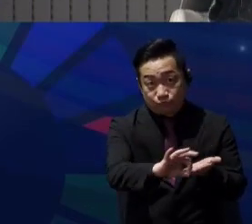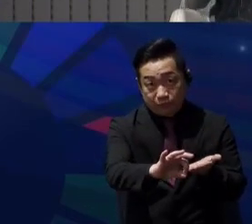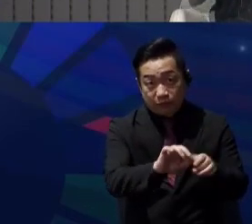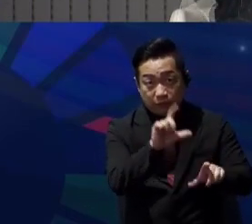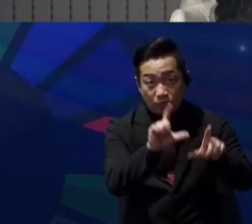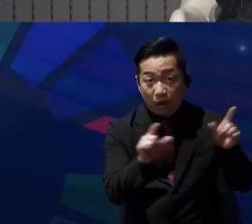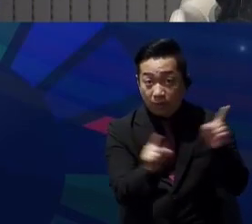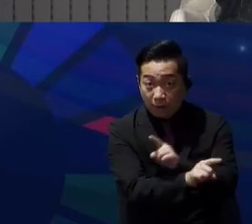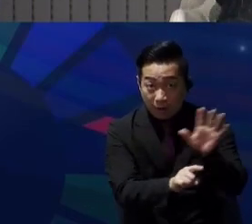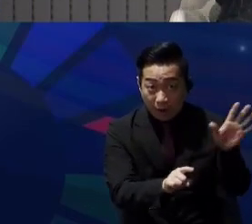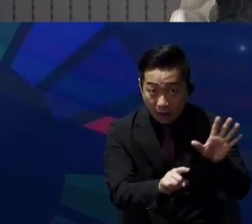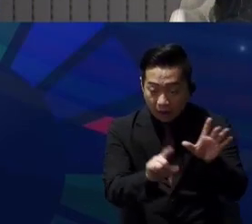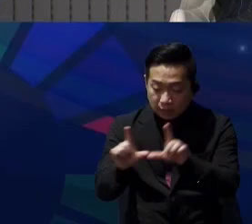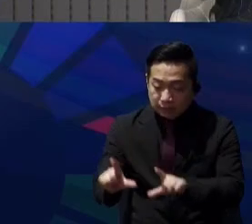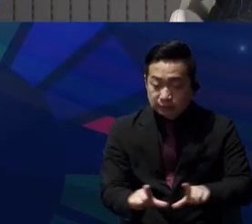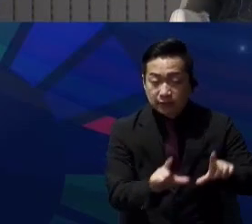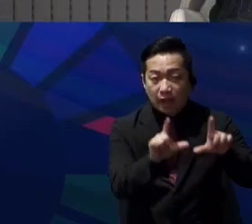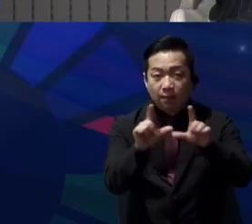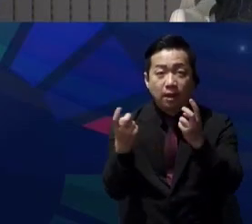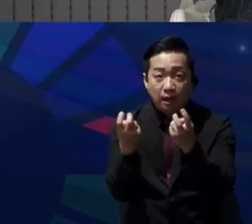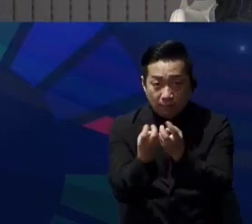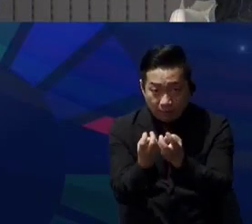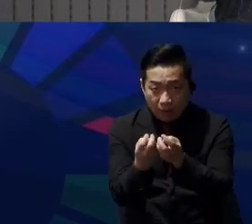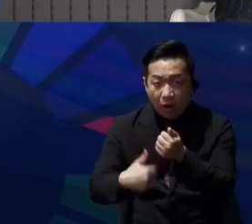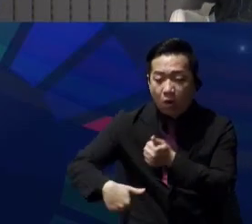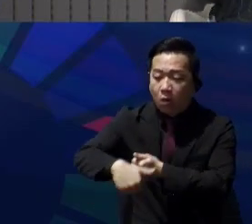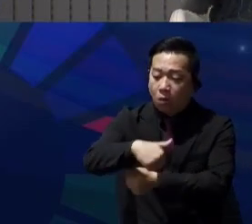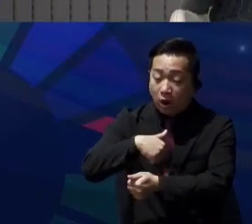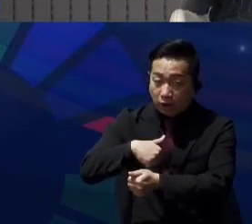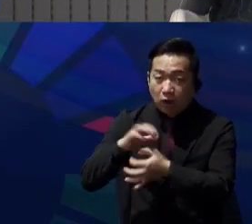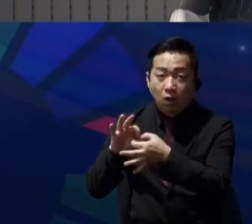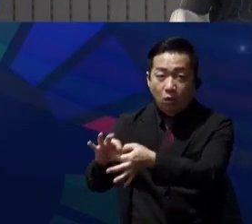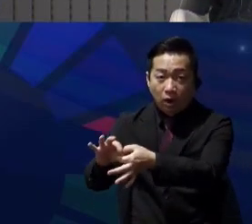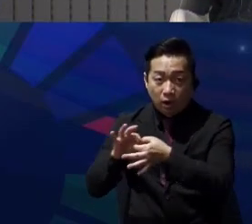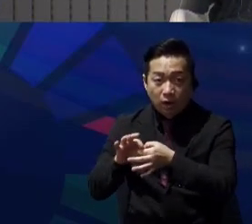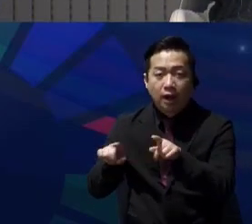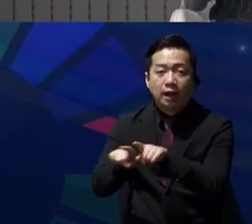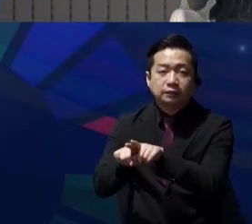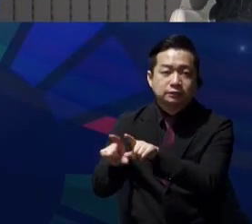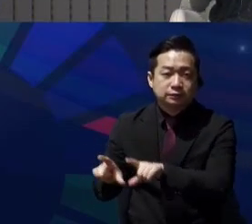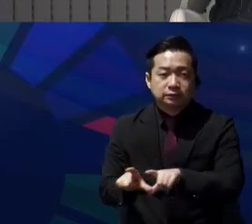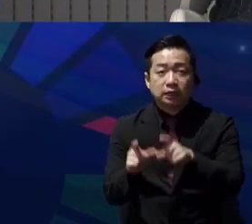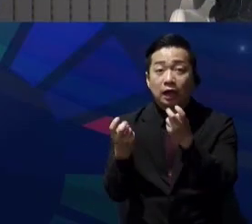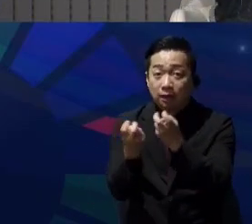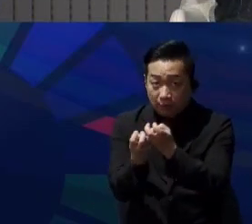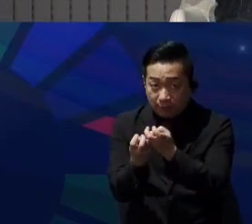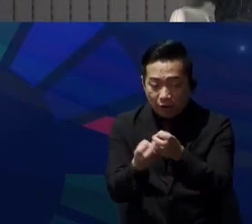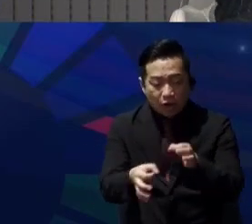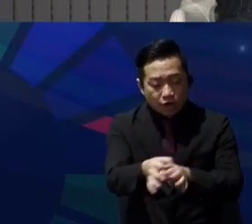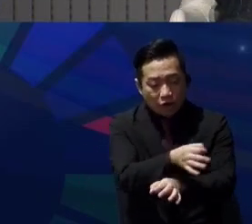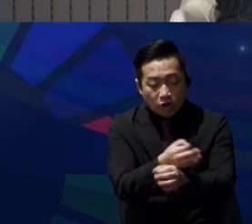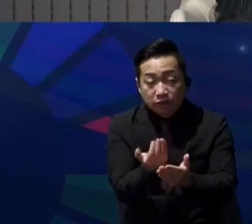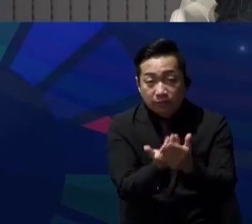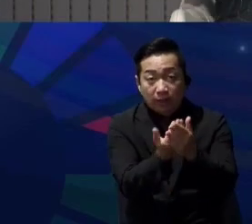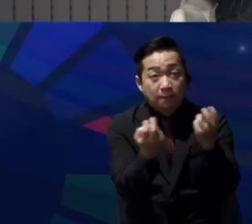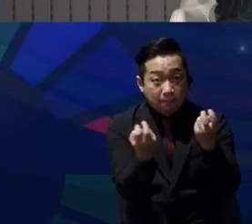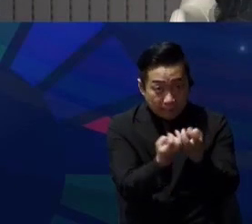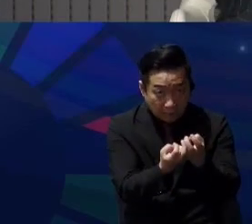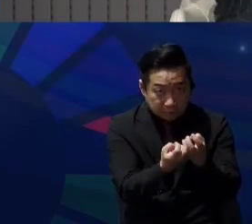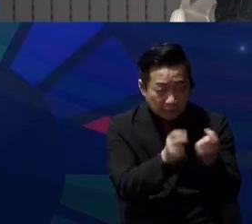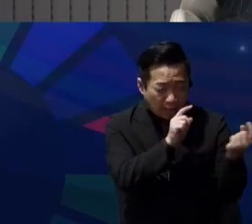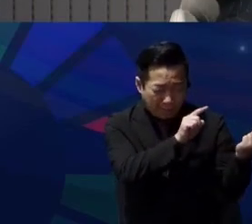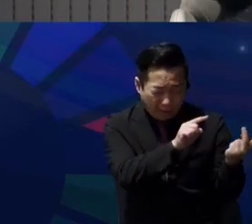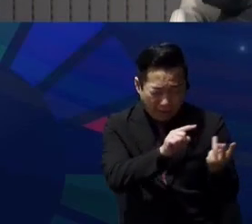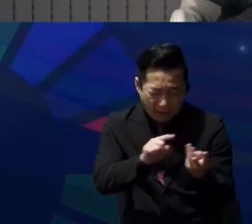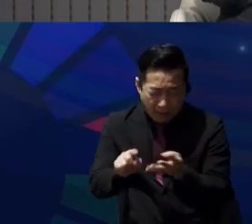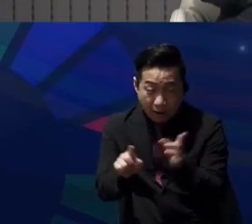the way we react with our environment, the way our economic development happens, then we will see the burden of